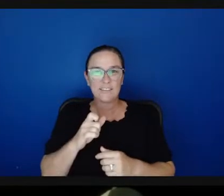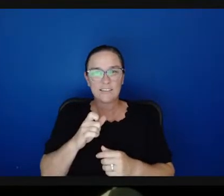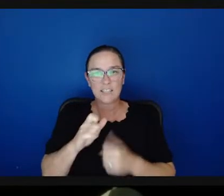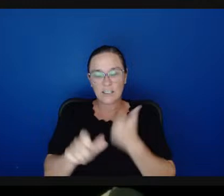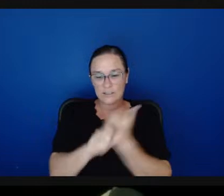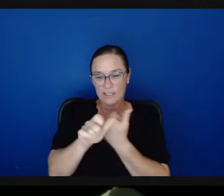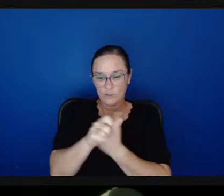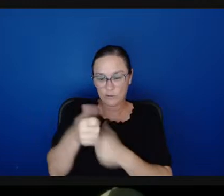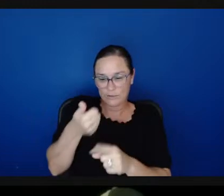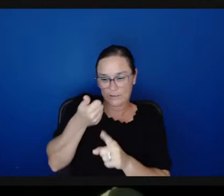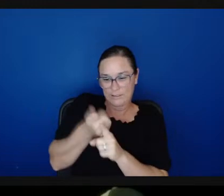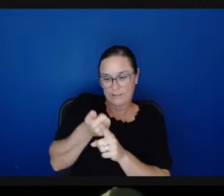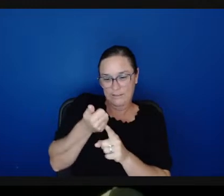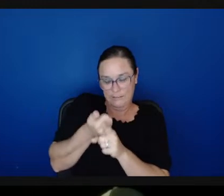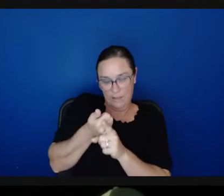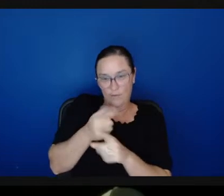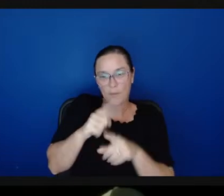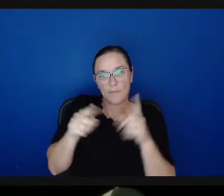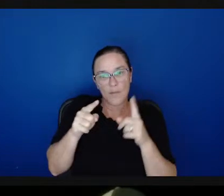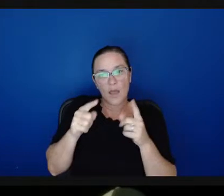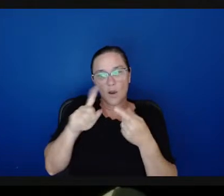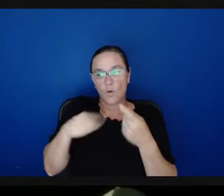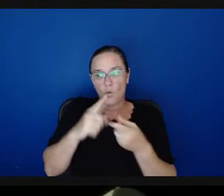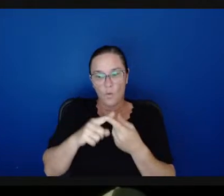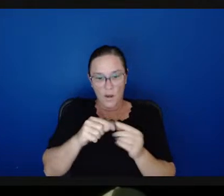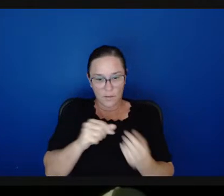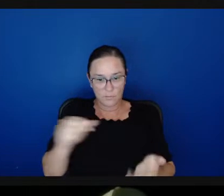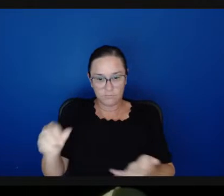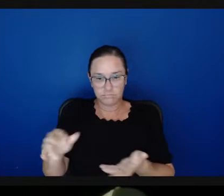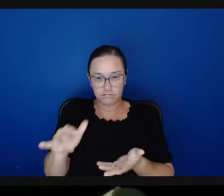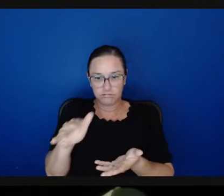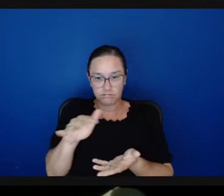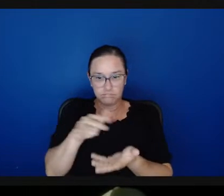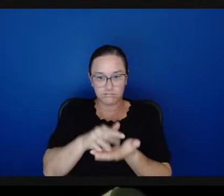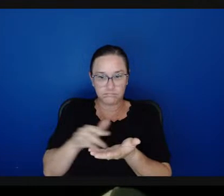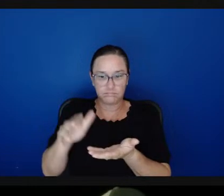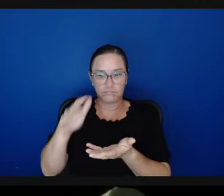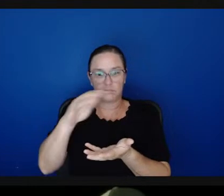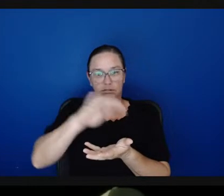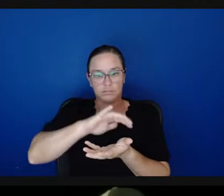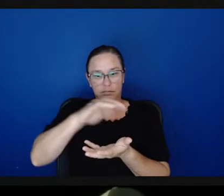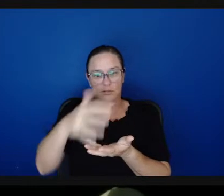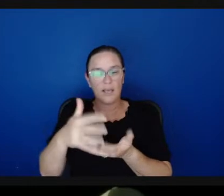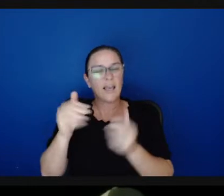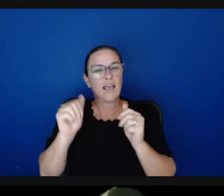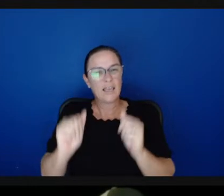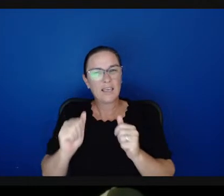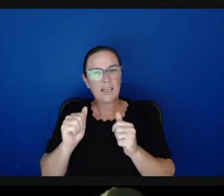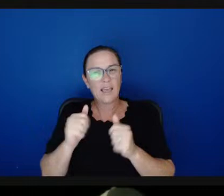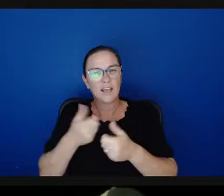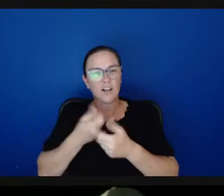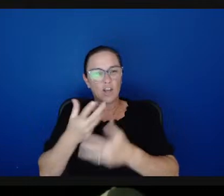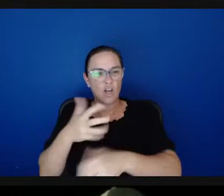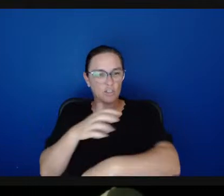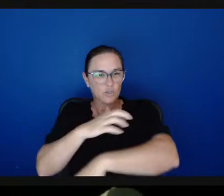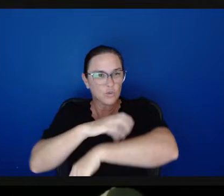actually accumulate in large numbers to either cause abrasions, scratches on stuff, or to block maybe certain filters, depending